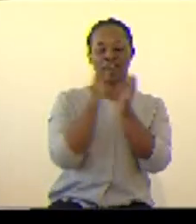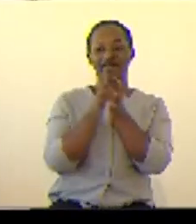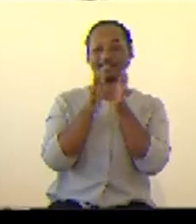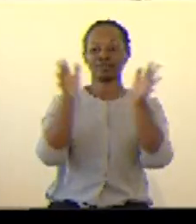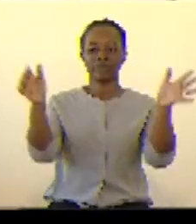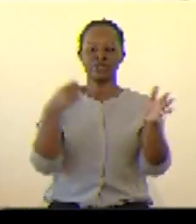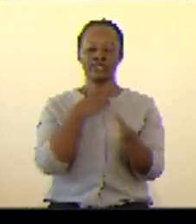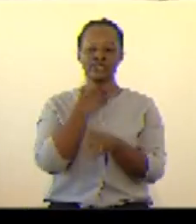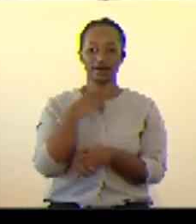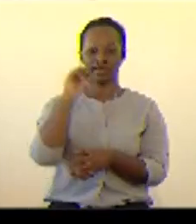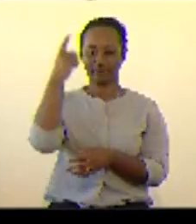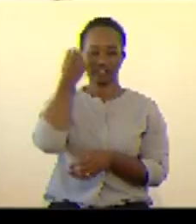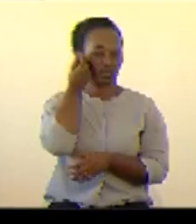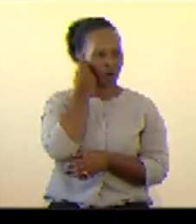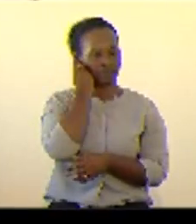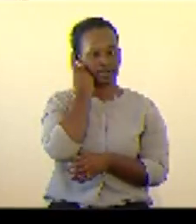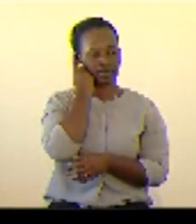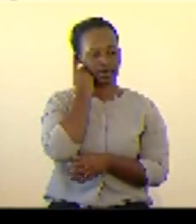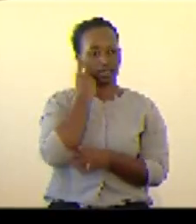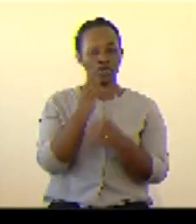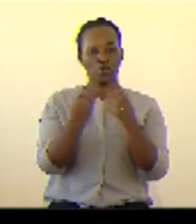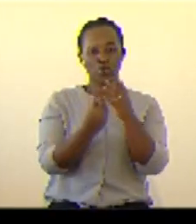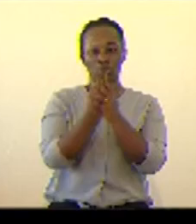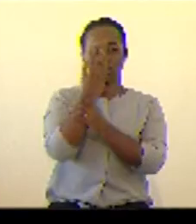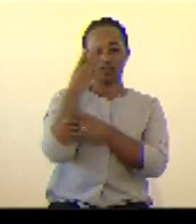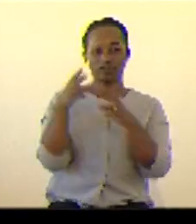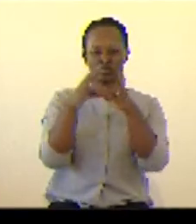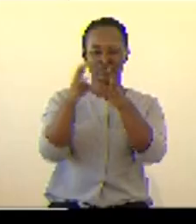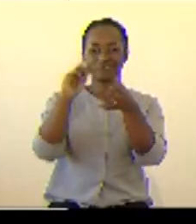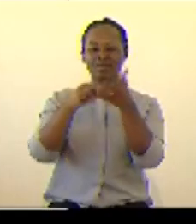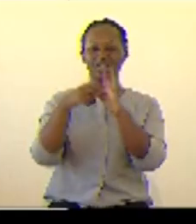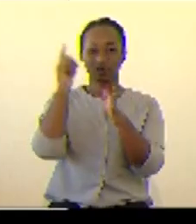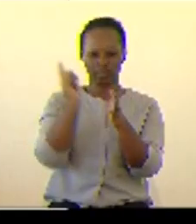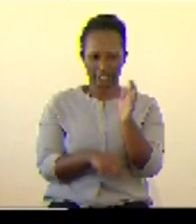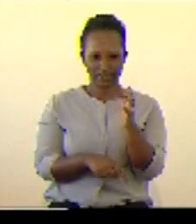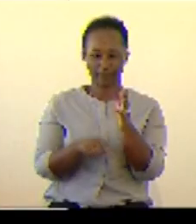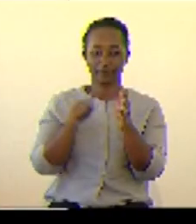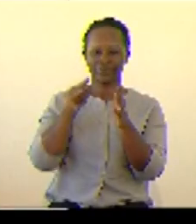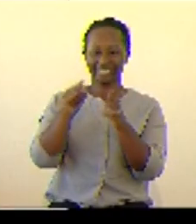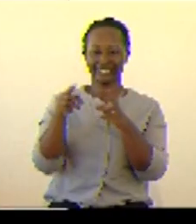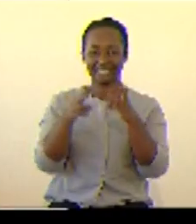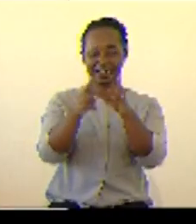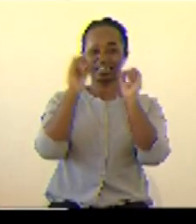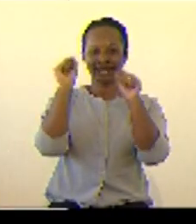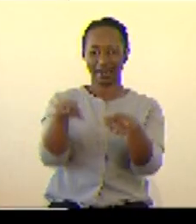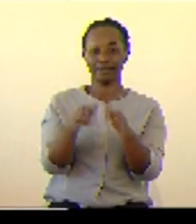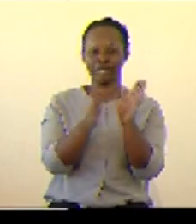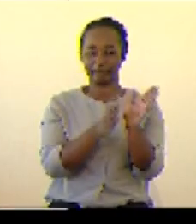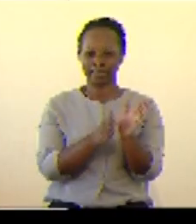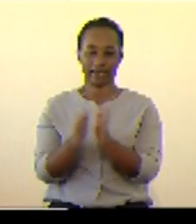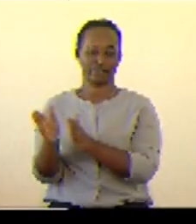want us to first understand what a growth strategy is. A strategy that can be a plan that you have.